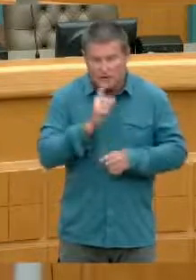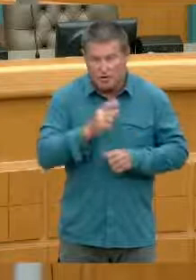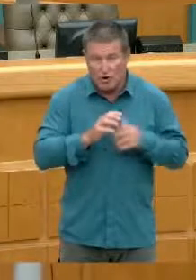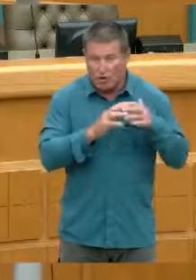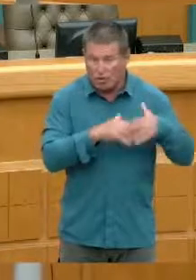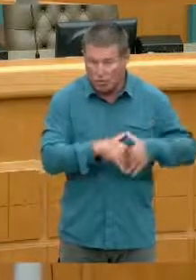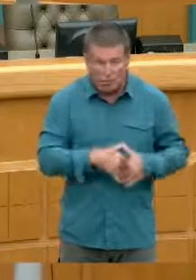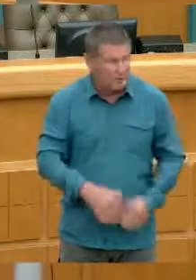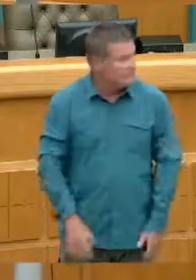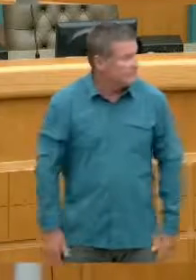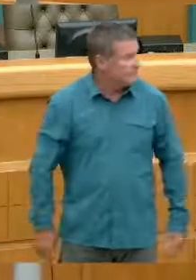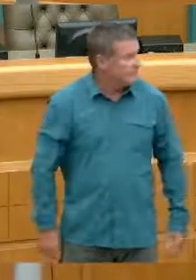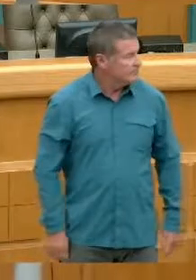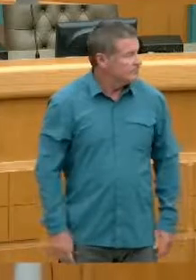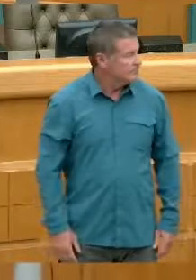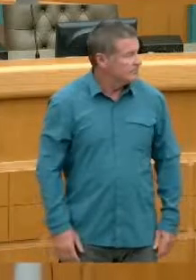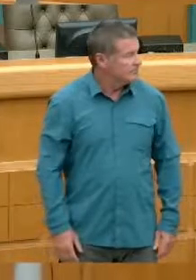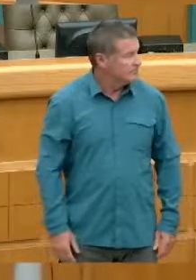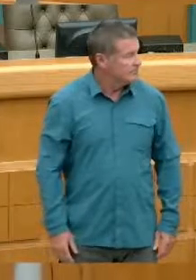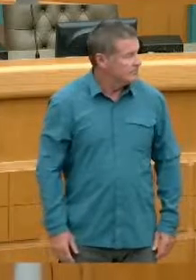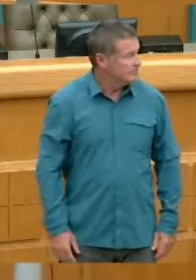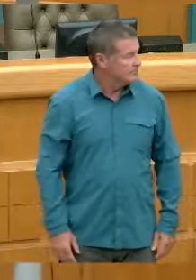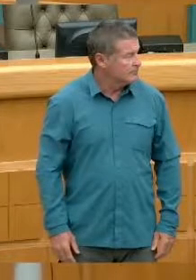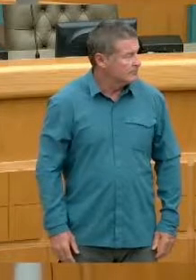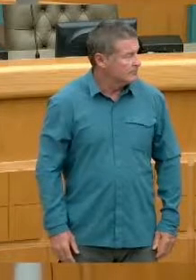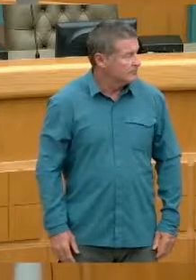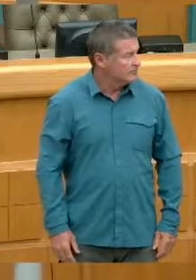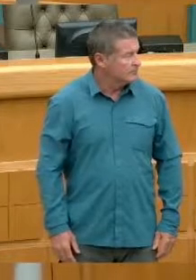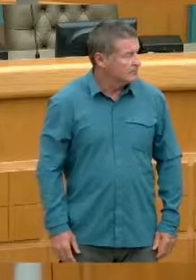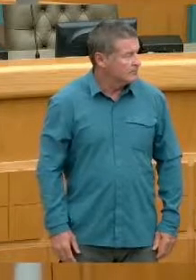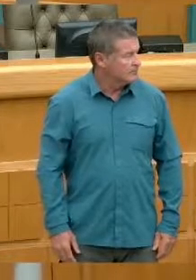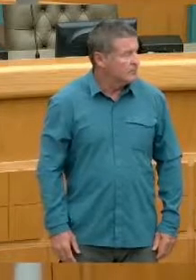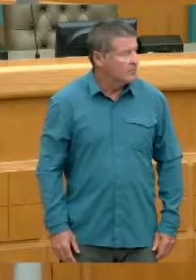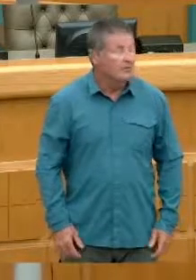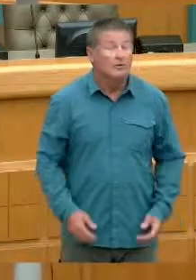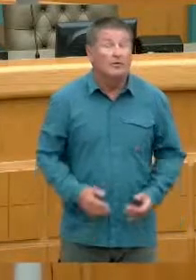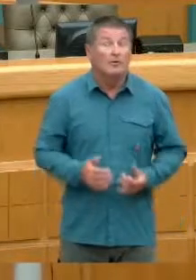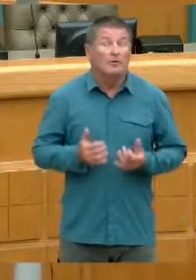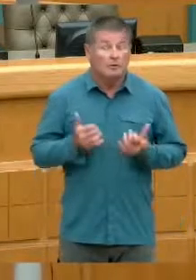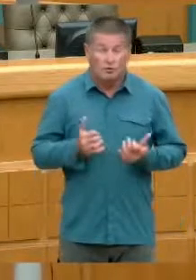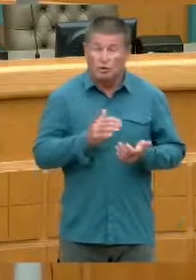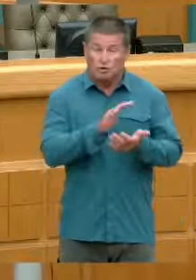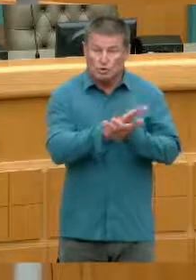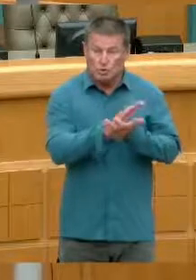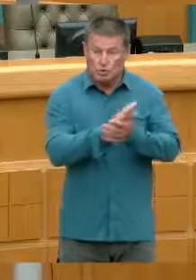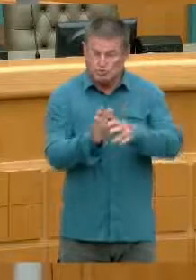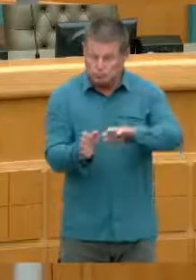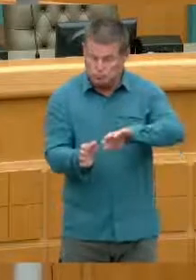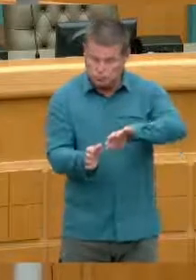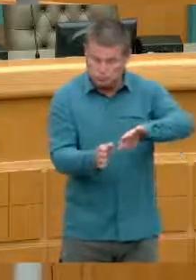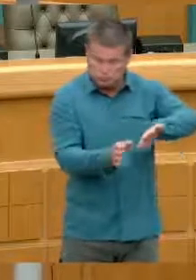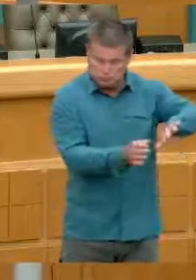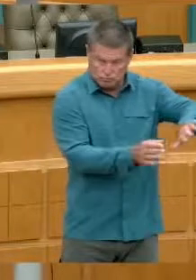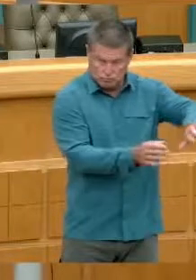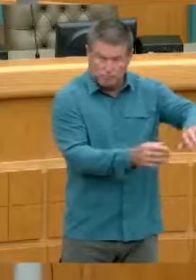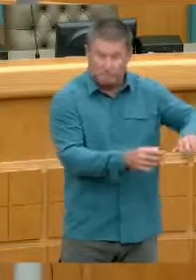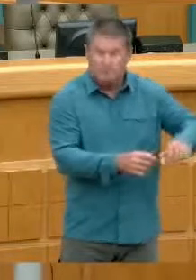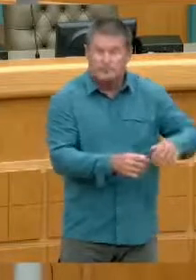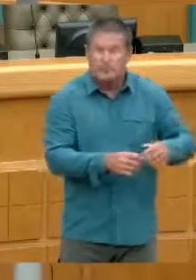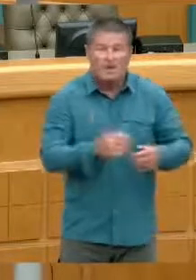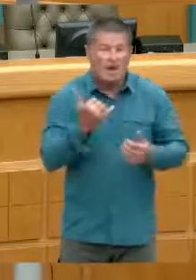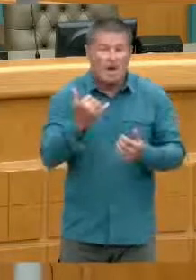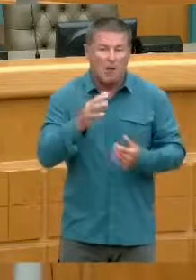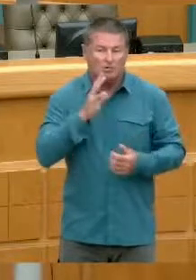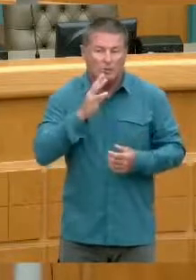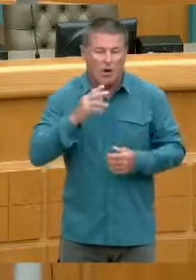disrepair. So what we're going to do is we're going to add on to this now. So we're going from schools, we keep the schools, and we're going to add